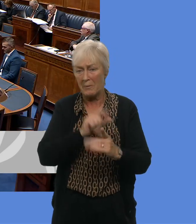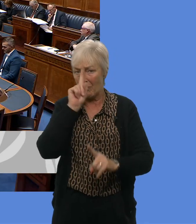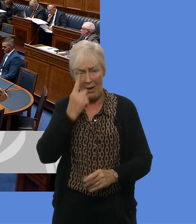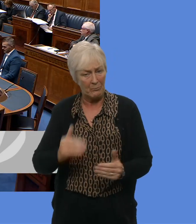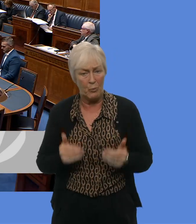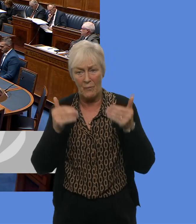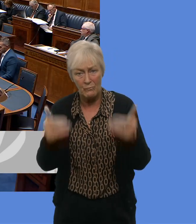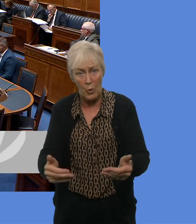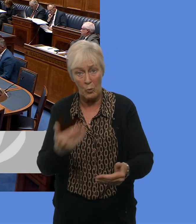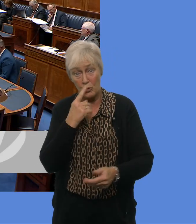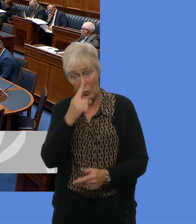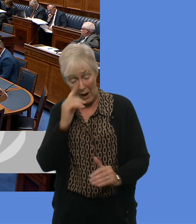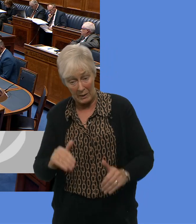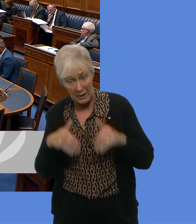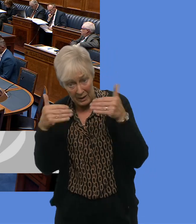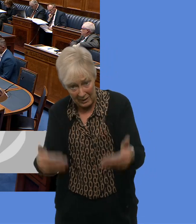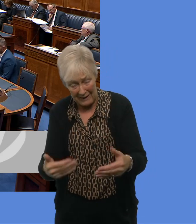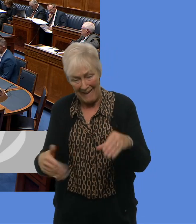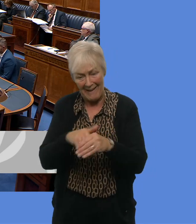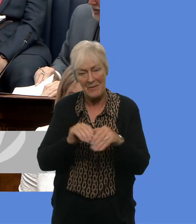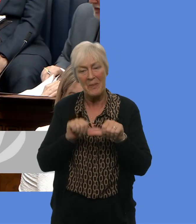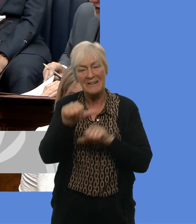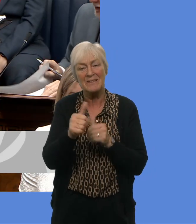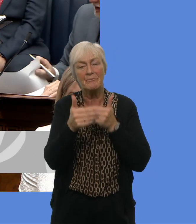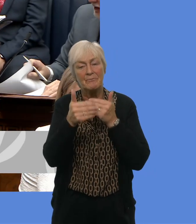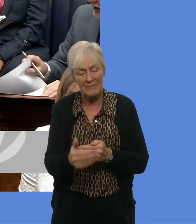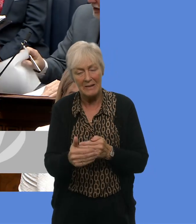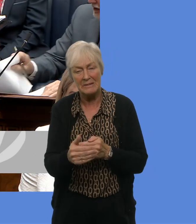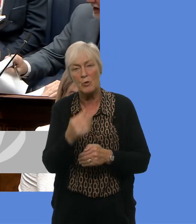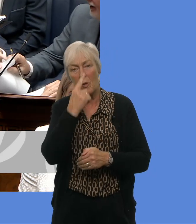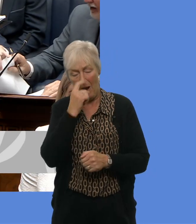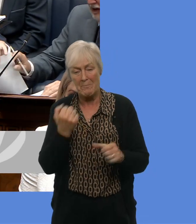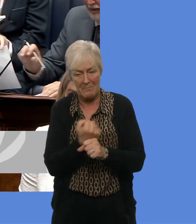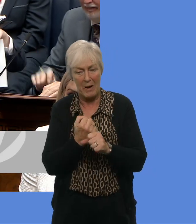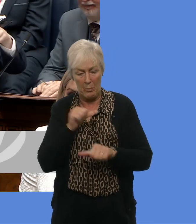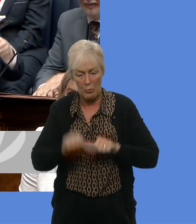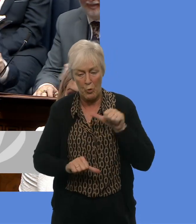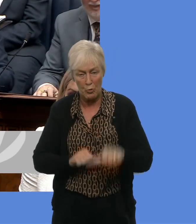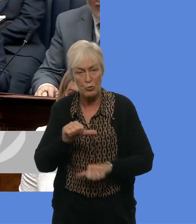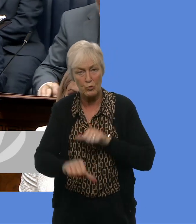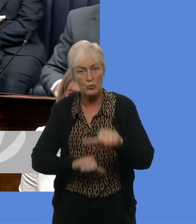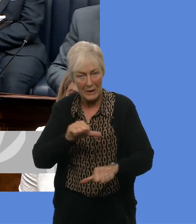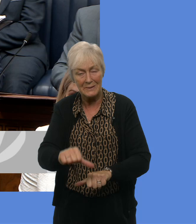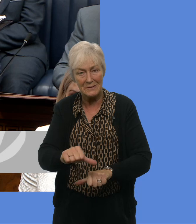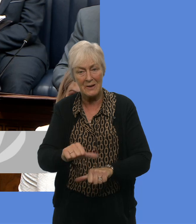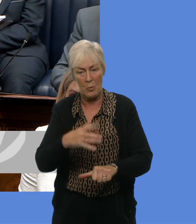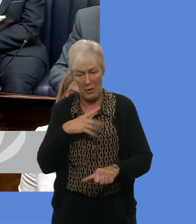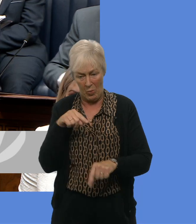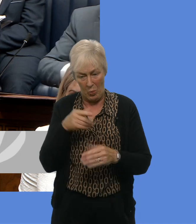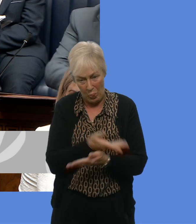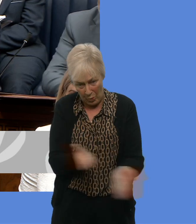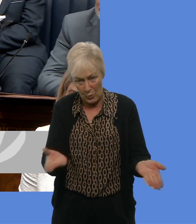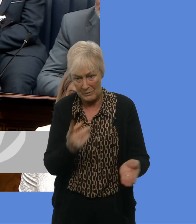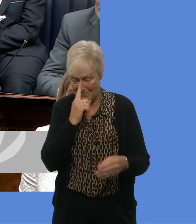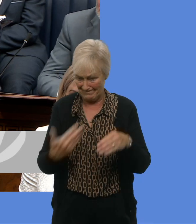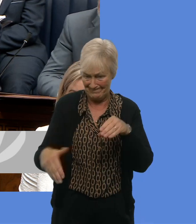you are able to advance into that next phase, you then can make progress, and I want those schools to get to the point where at